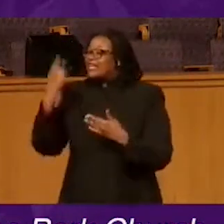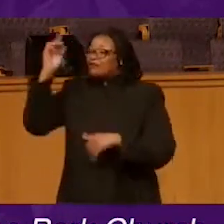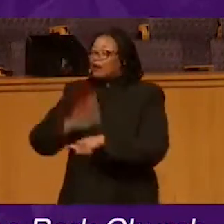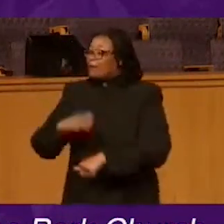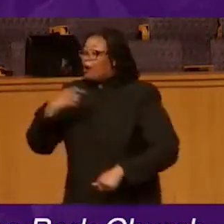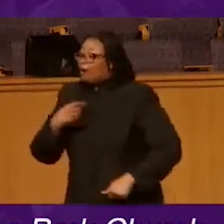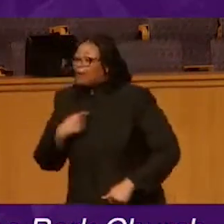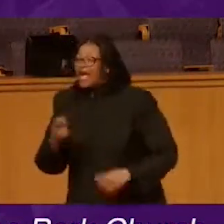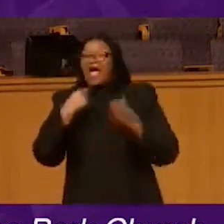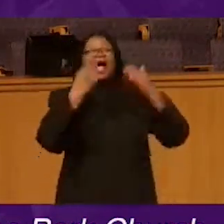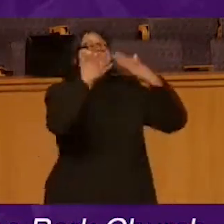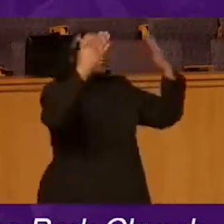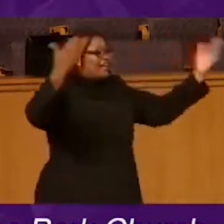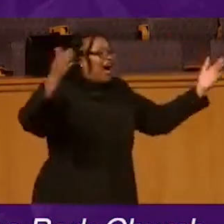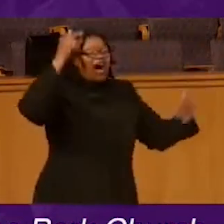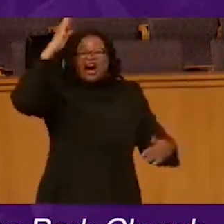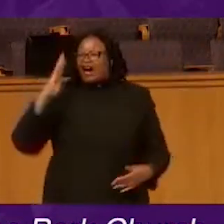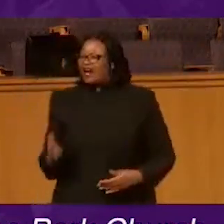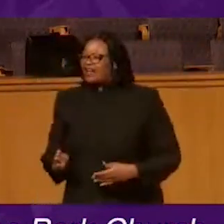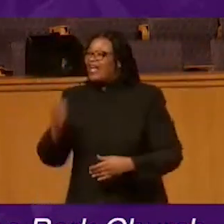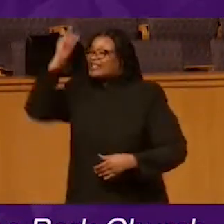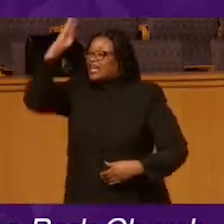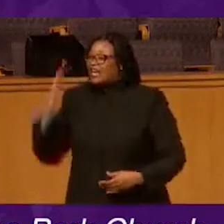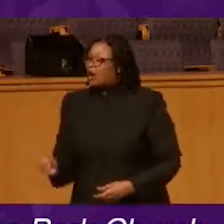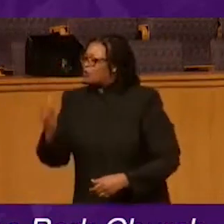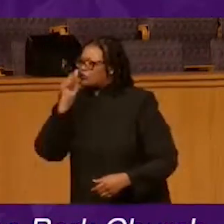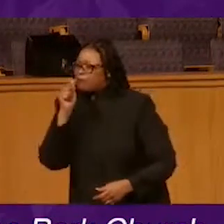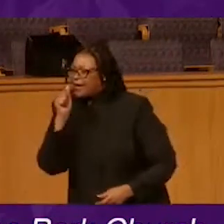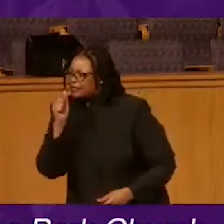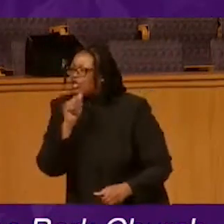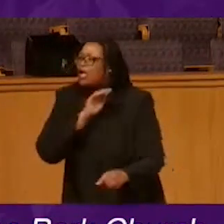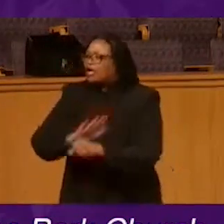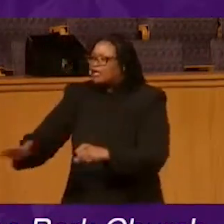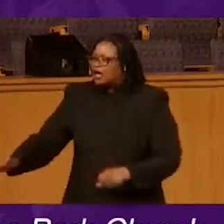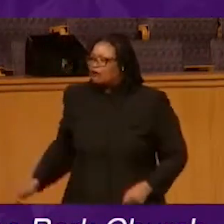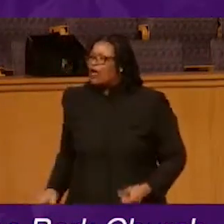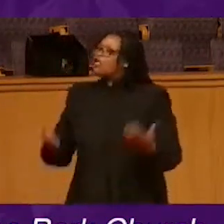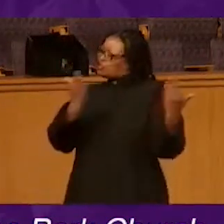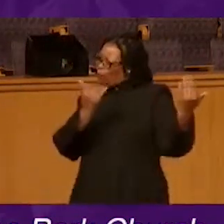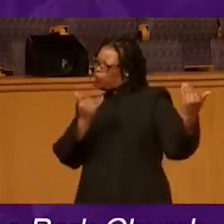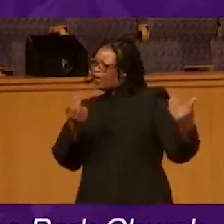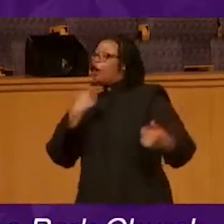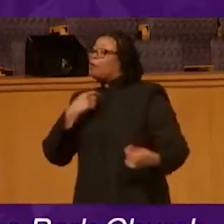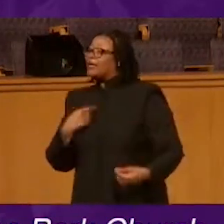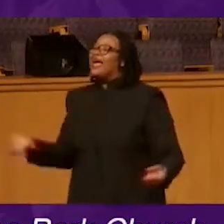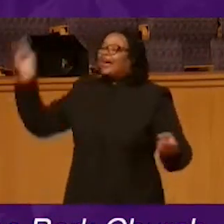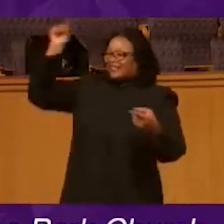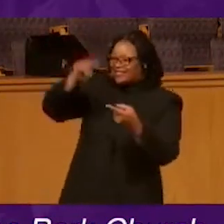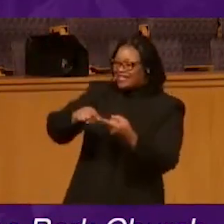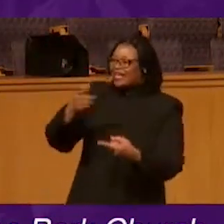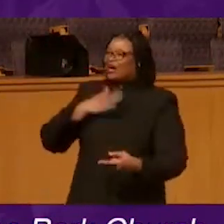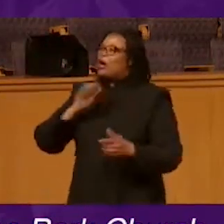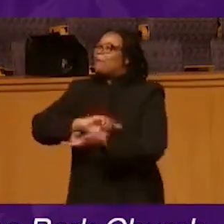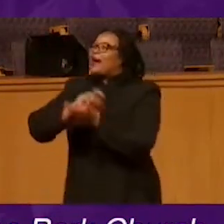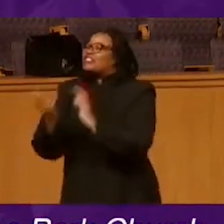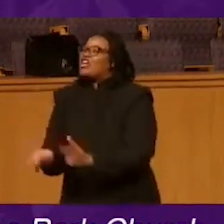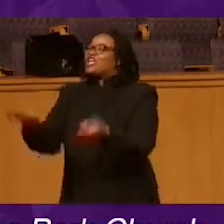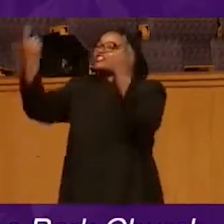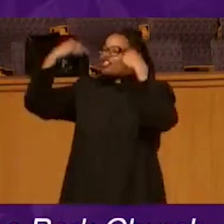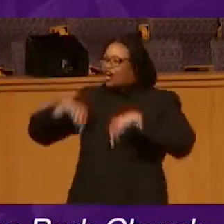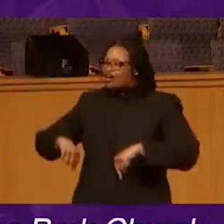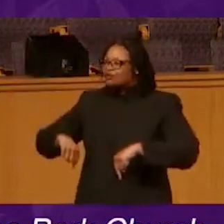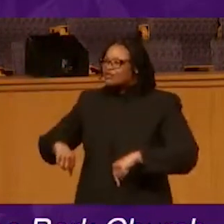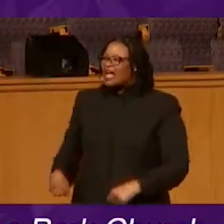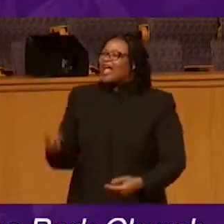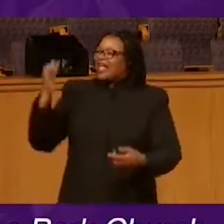me. I thank God that God was patient enough to wait on me until my change comes.